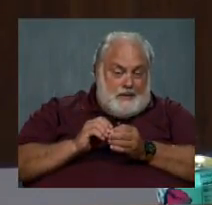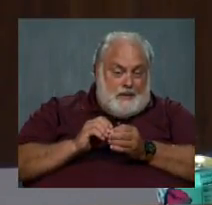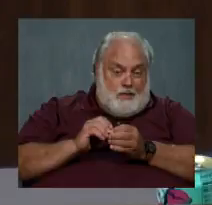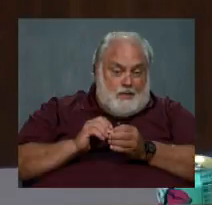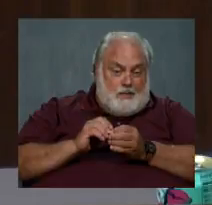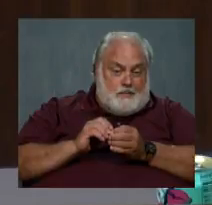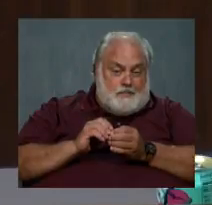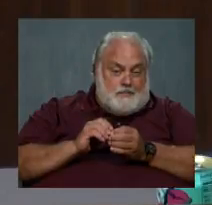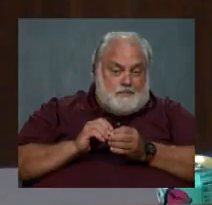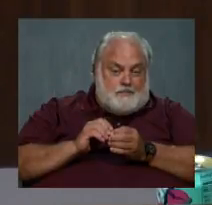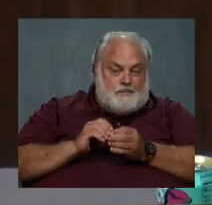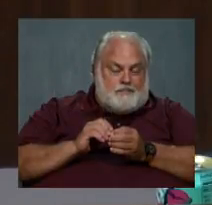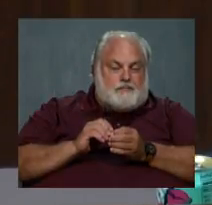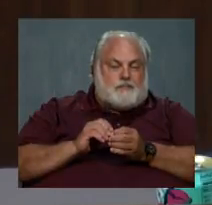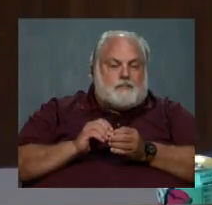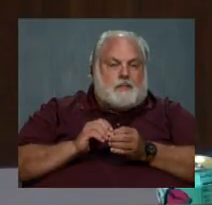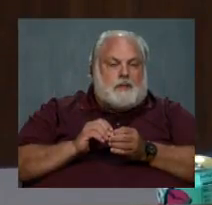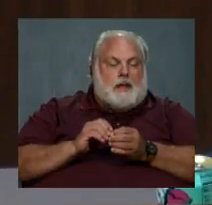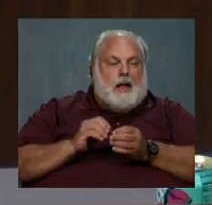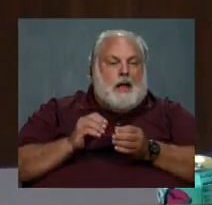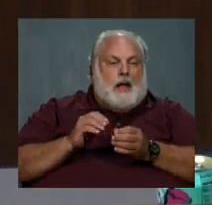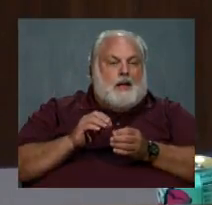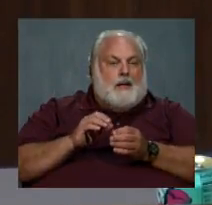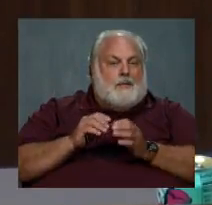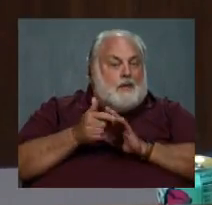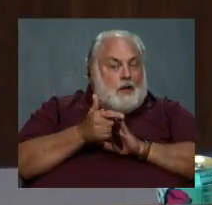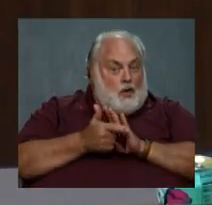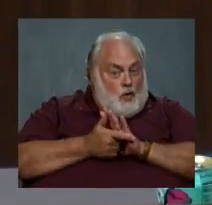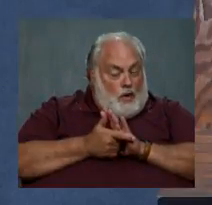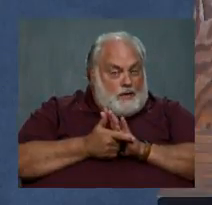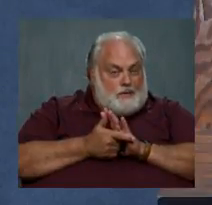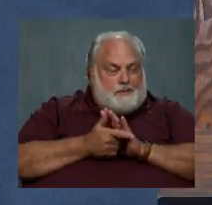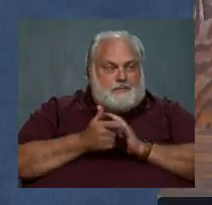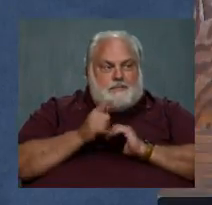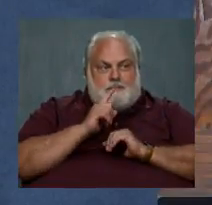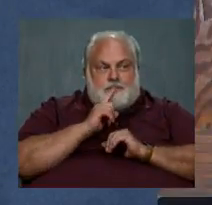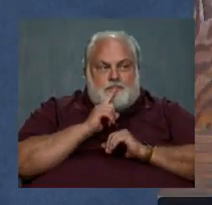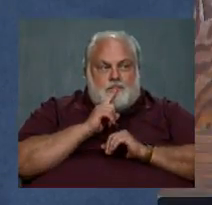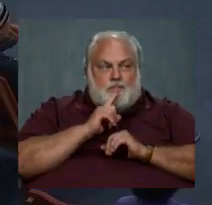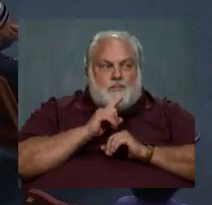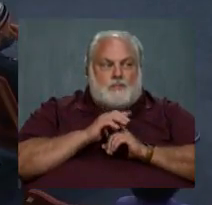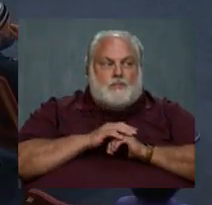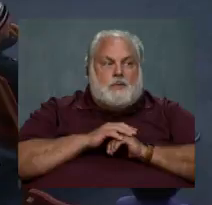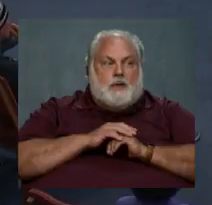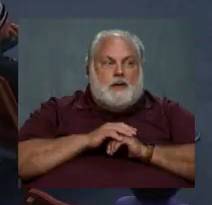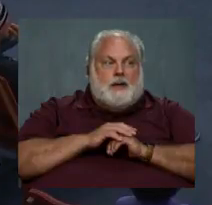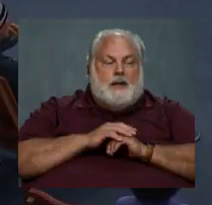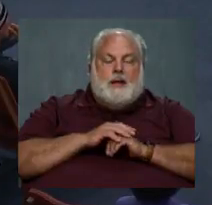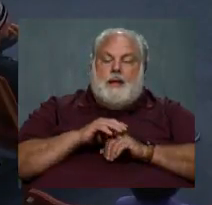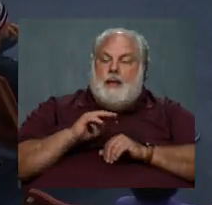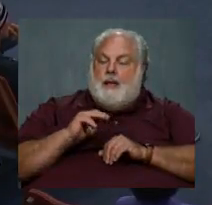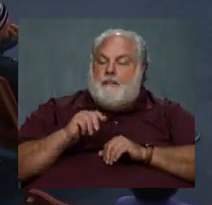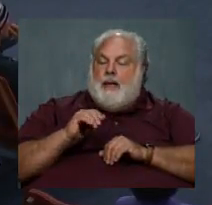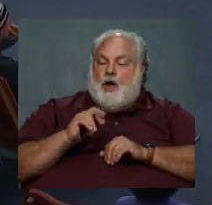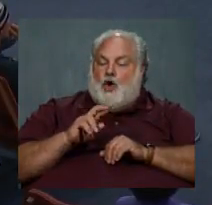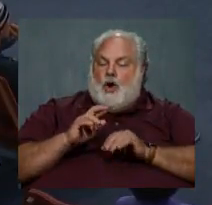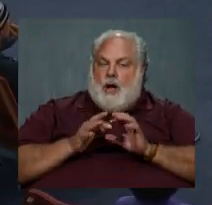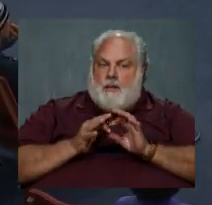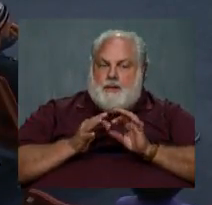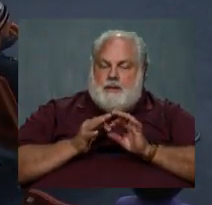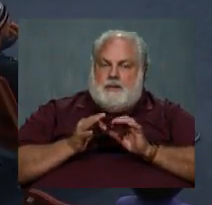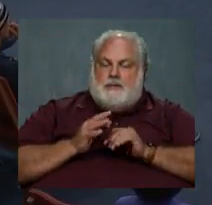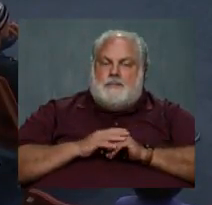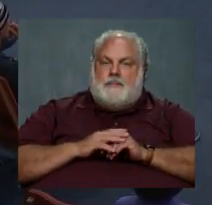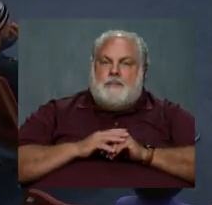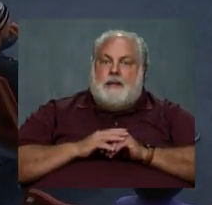I think you're going to be allowing us to go forward. I don't know if you're going to be voting on the ordinance. Well, I think, if I understand,